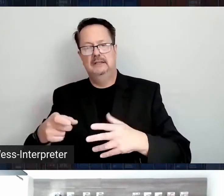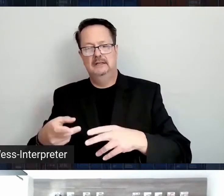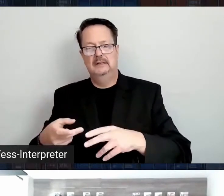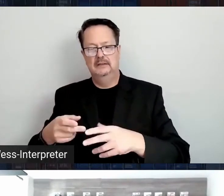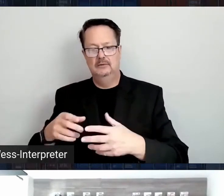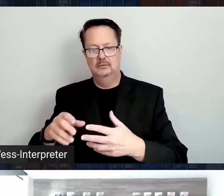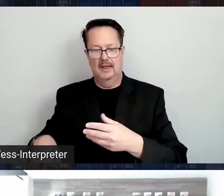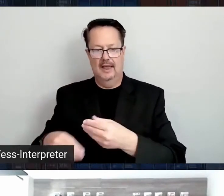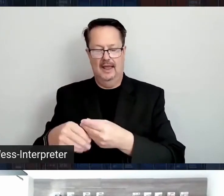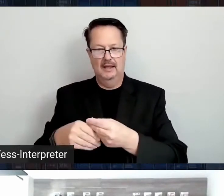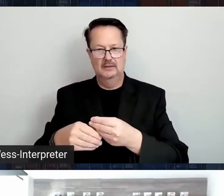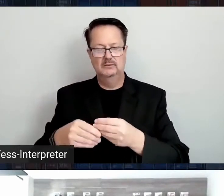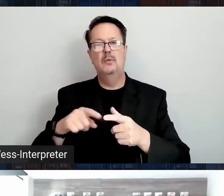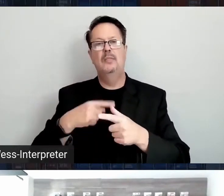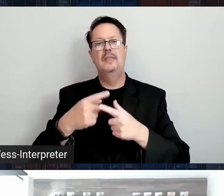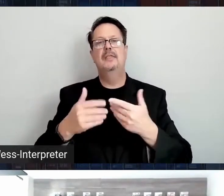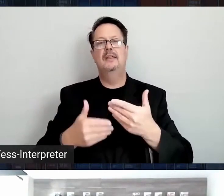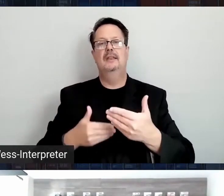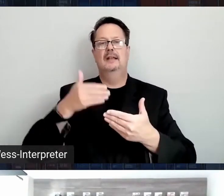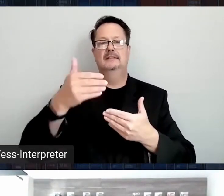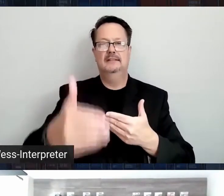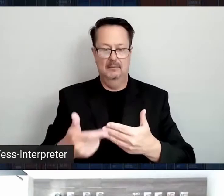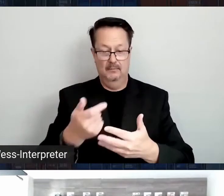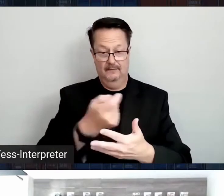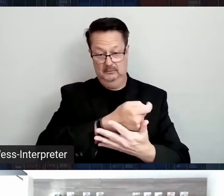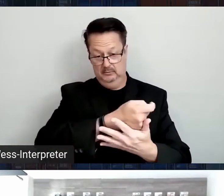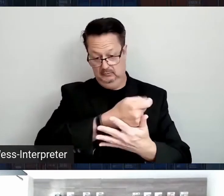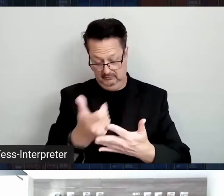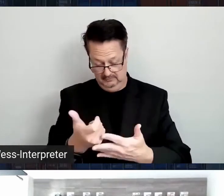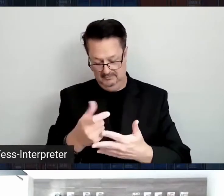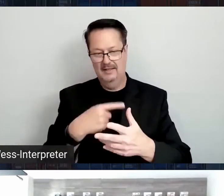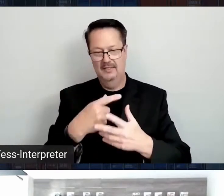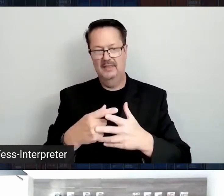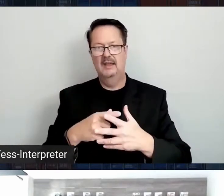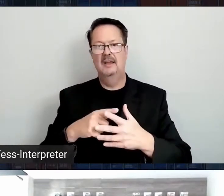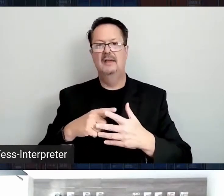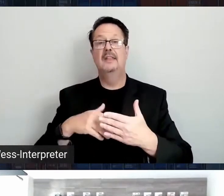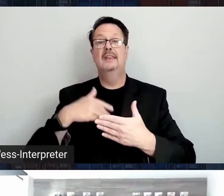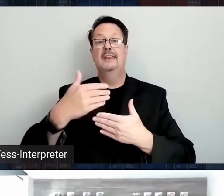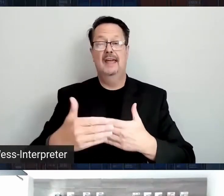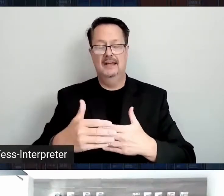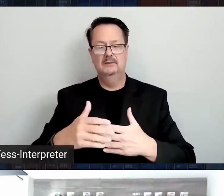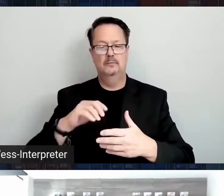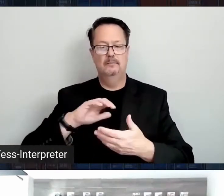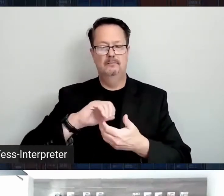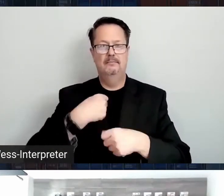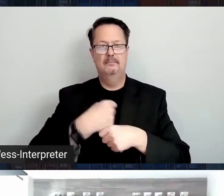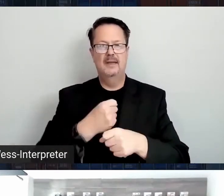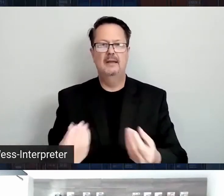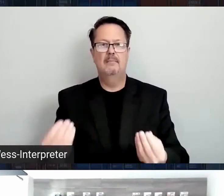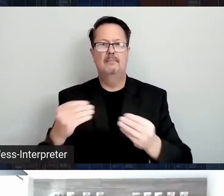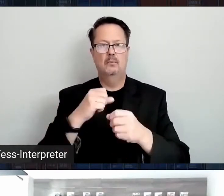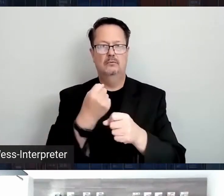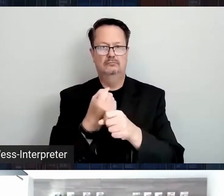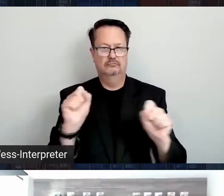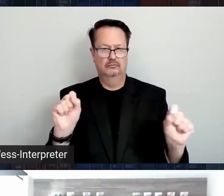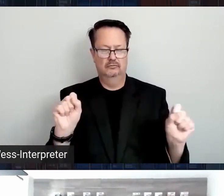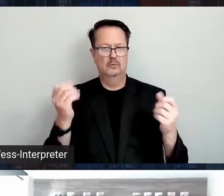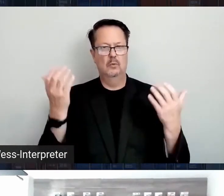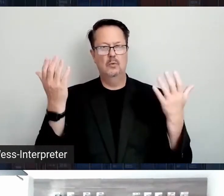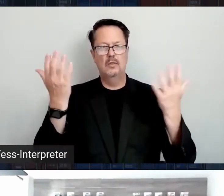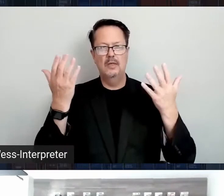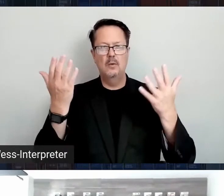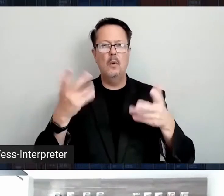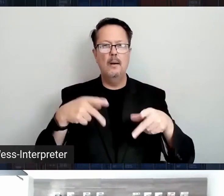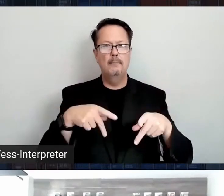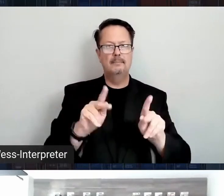step further. Like after we've stripped it down, we took it and we secured it even more. And so when you think about what permissions containers need